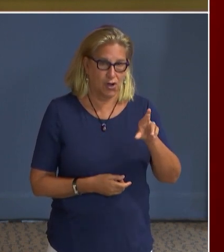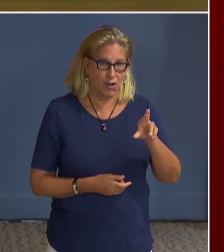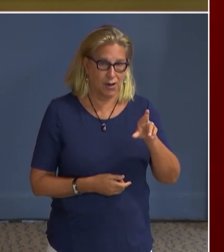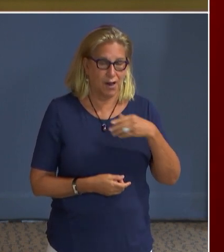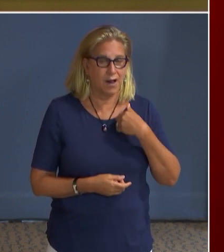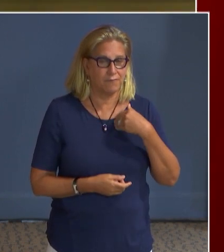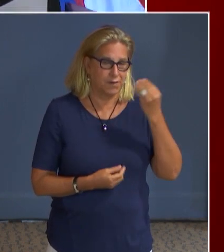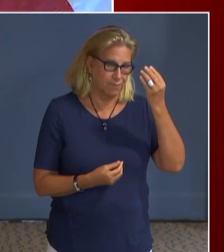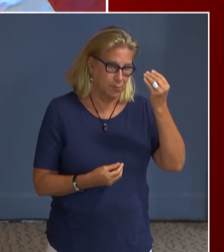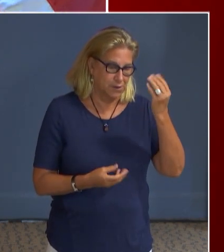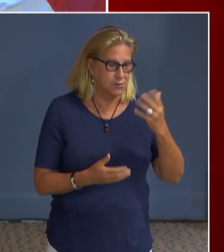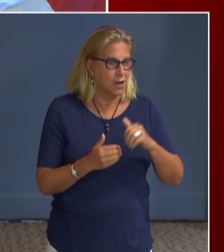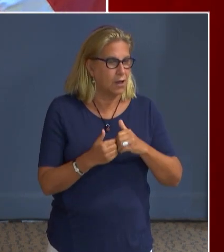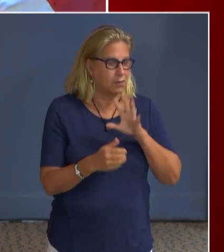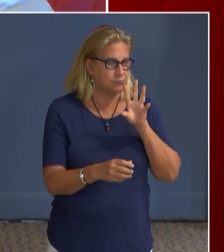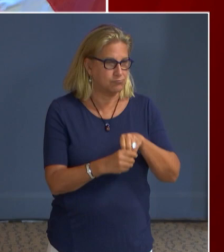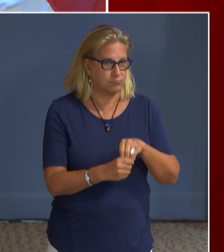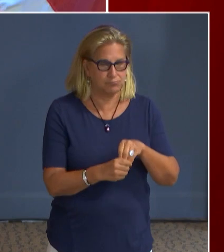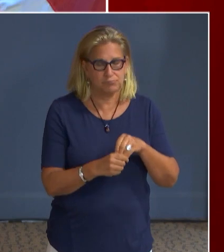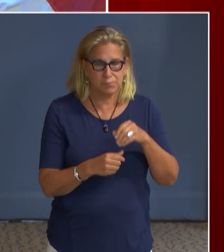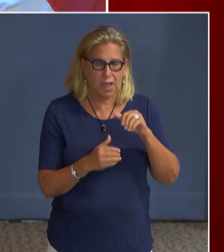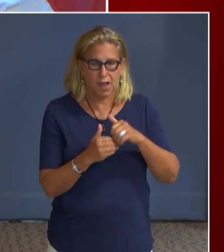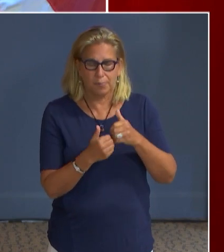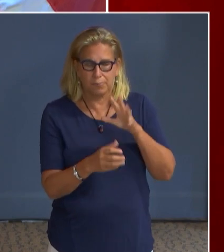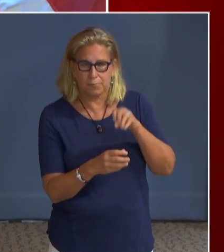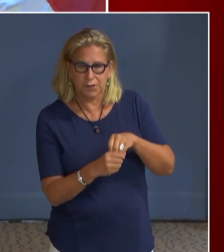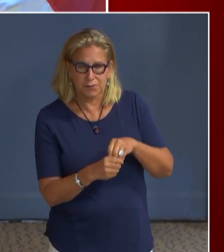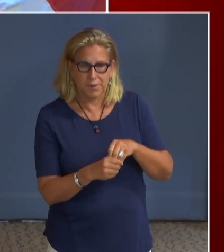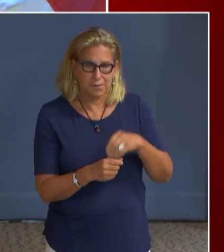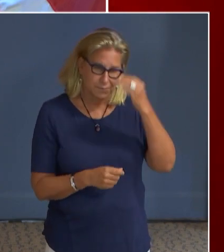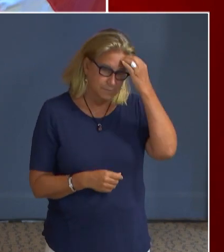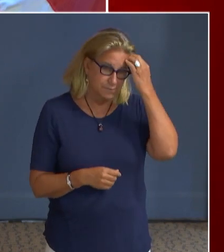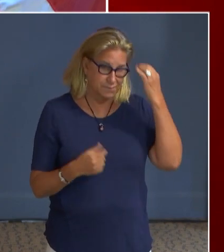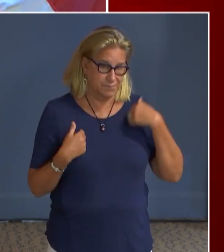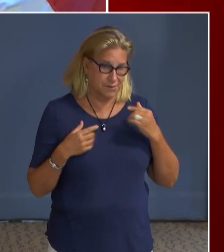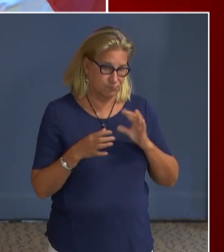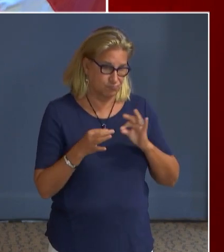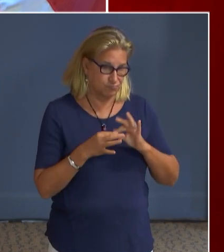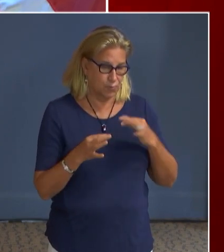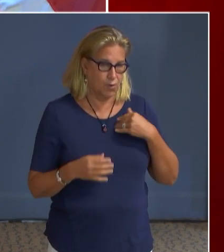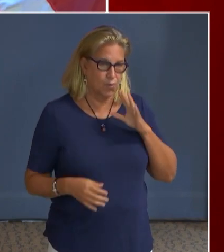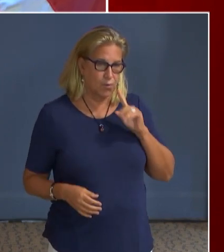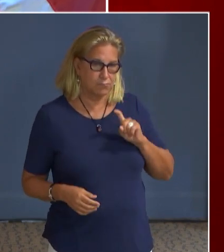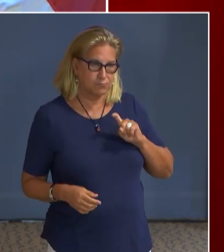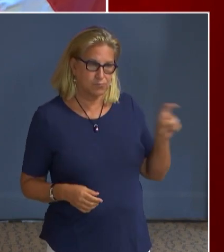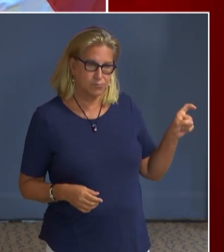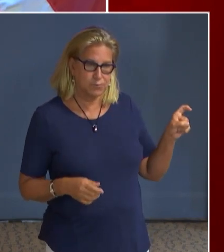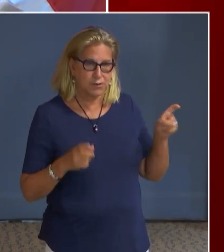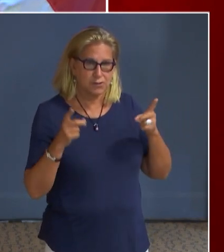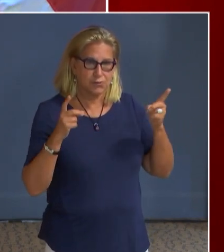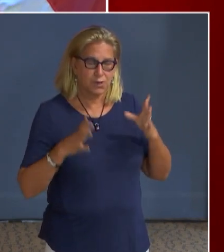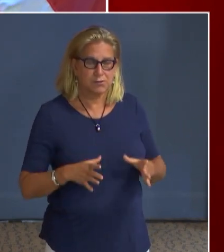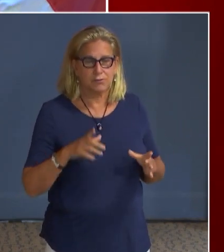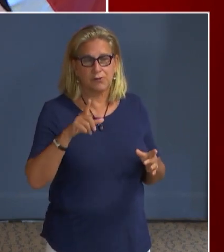So with that, I'm going to turn it to our Director of DCHR, Lindsay Maxwell.